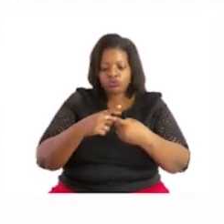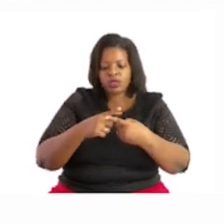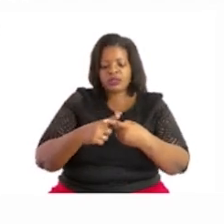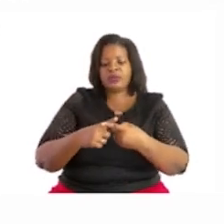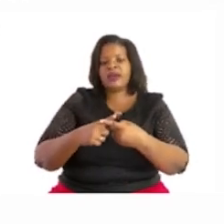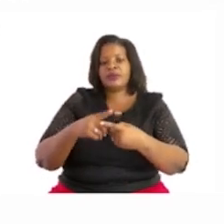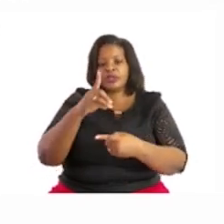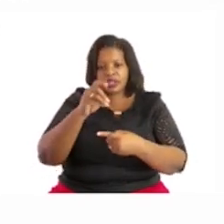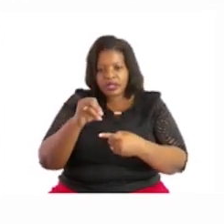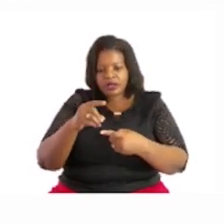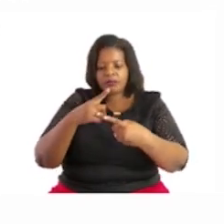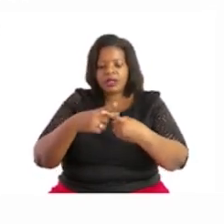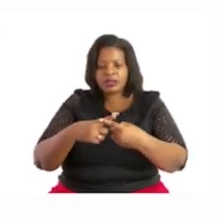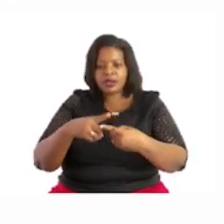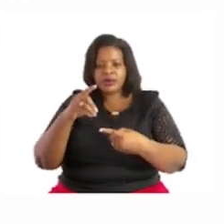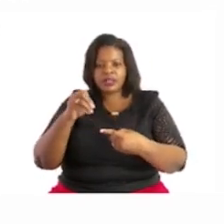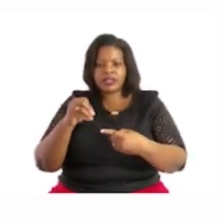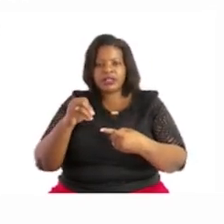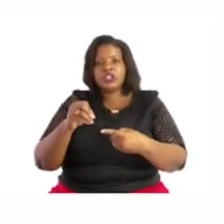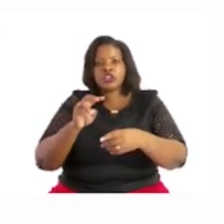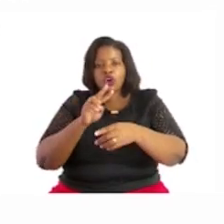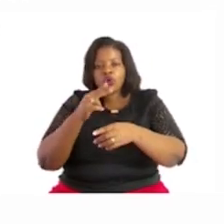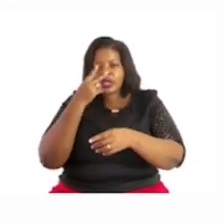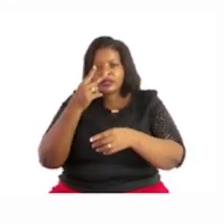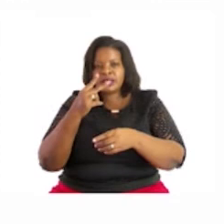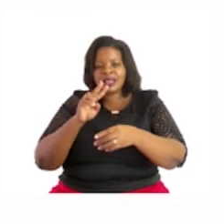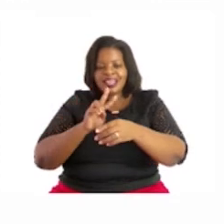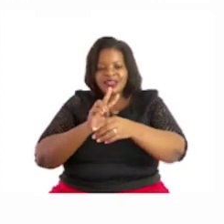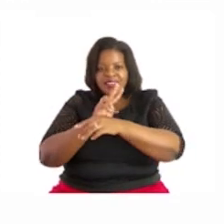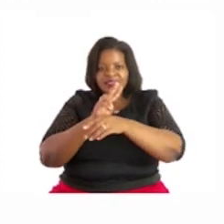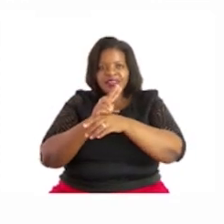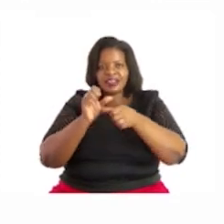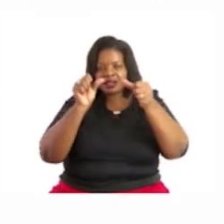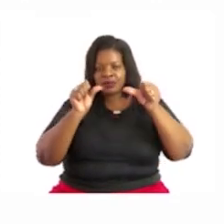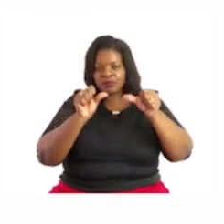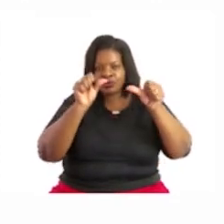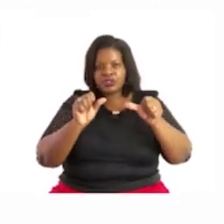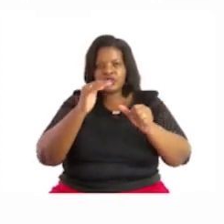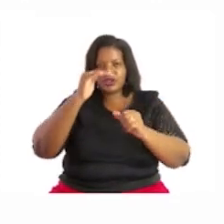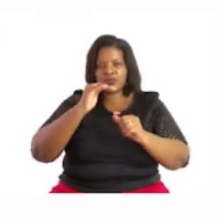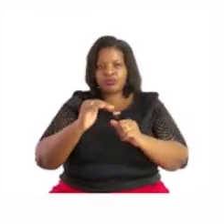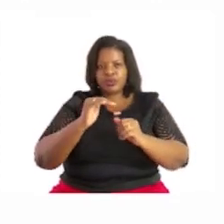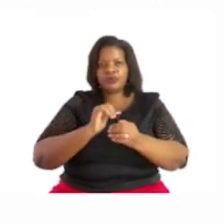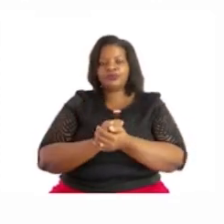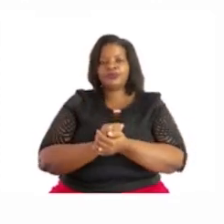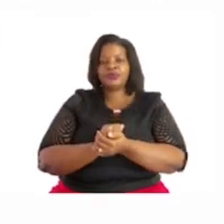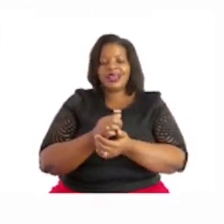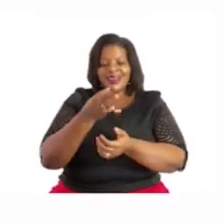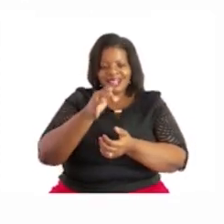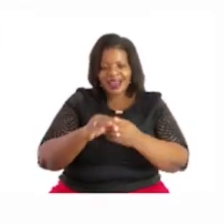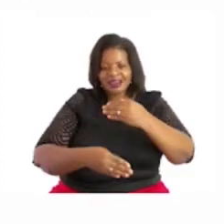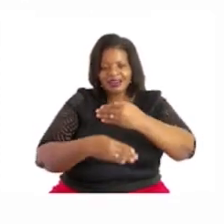diagram, the second one, which is almost the repetition of what is up. 9 added to